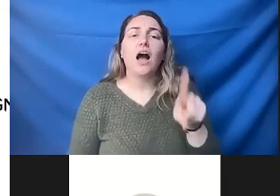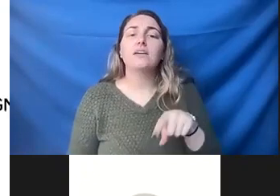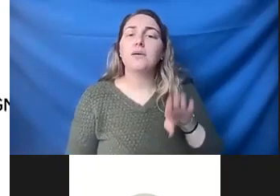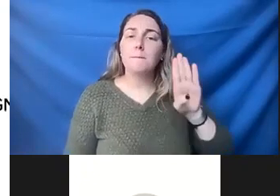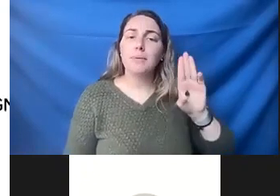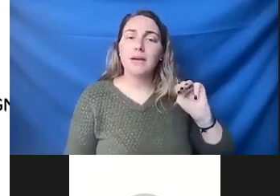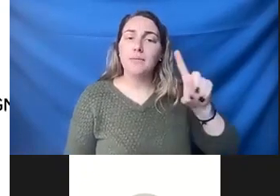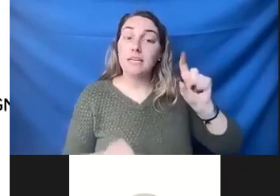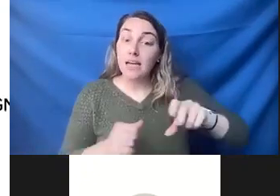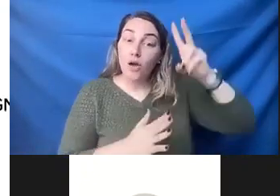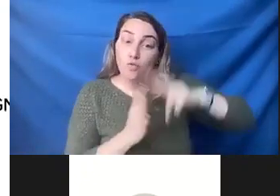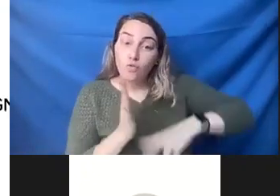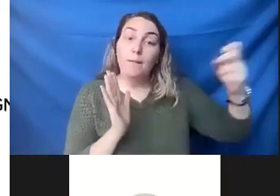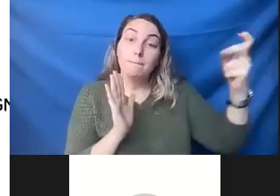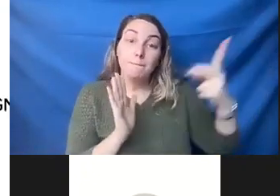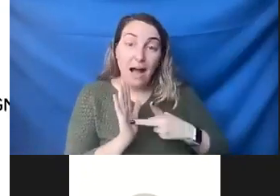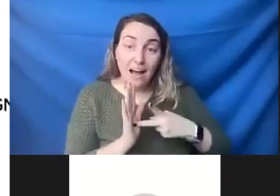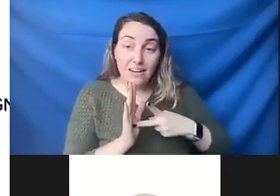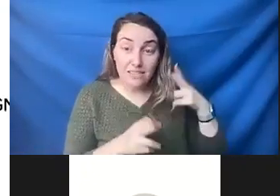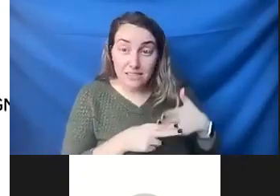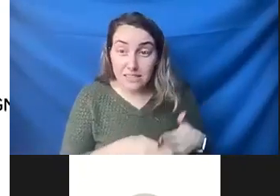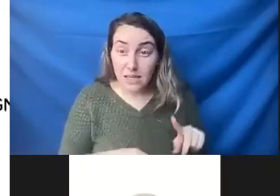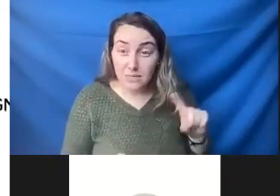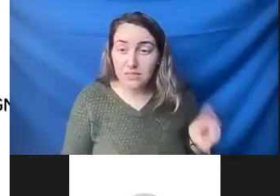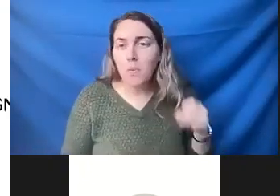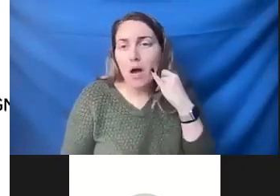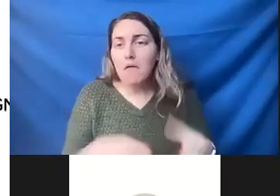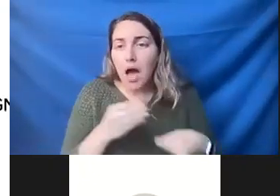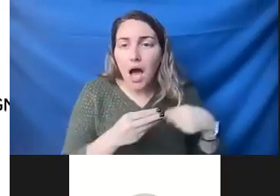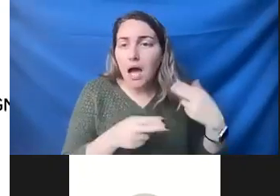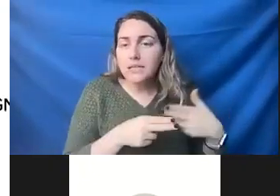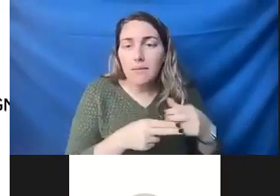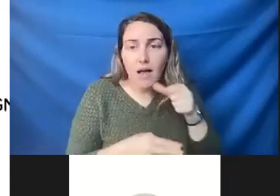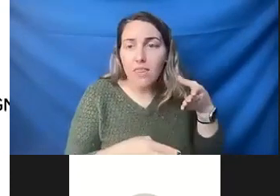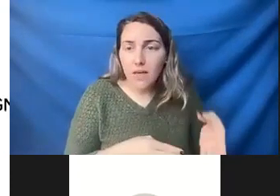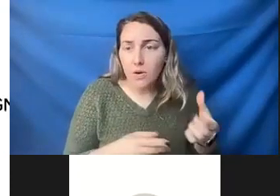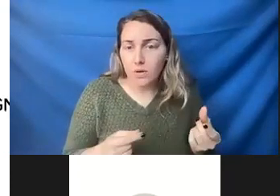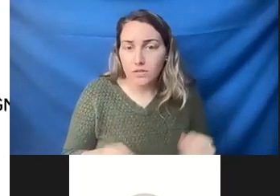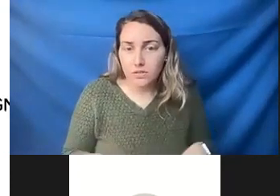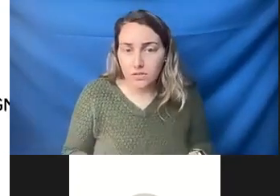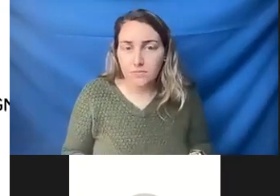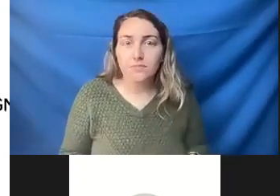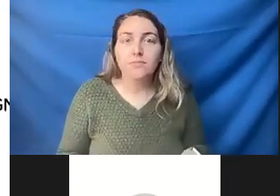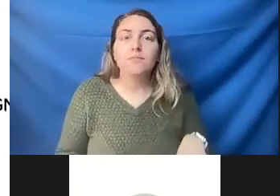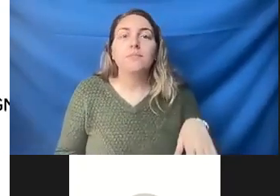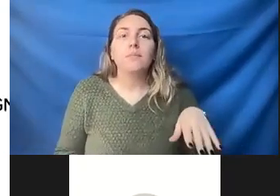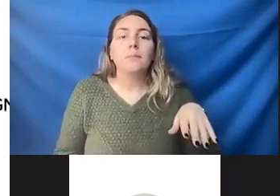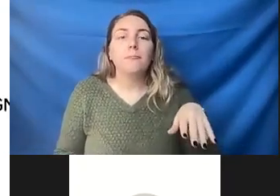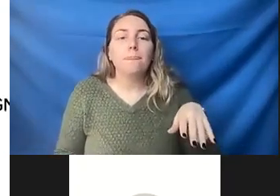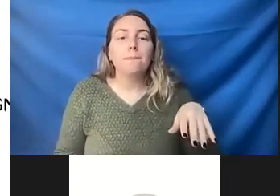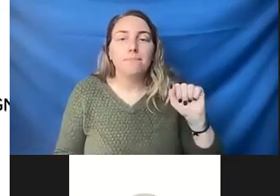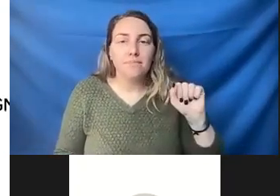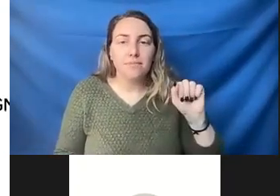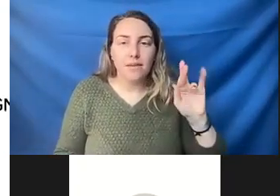candidate who's not listed, how does the BMD treat that? It reads each letter. So for John Doe, it'll say capital